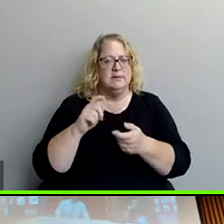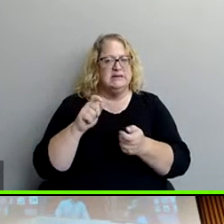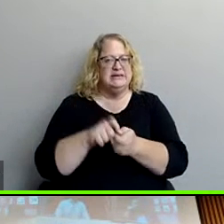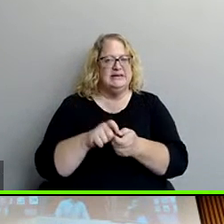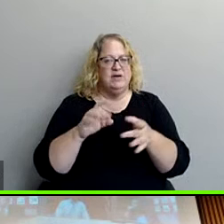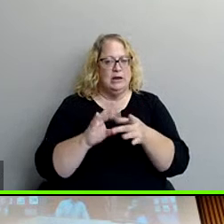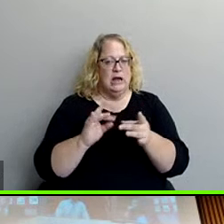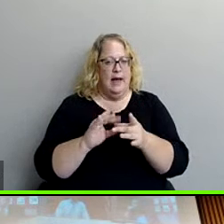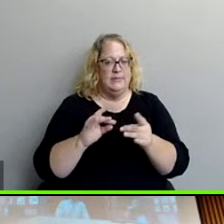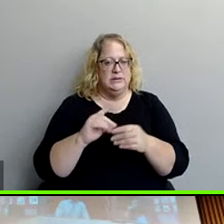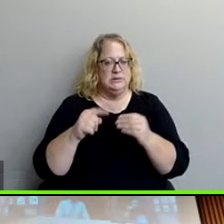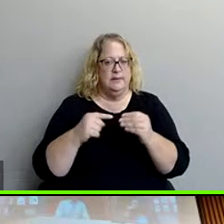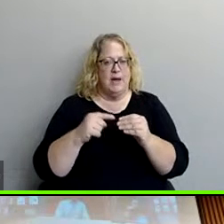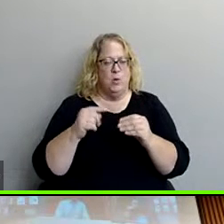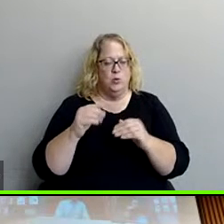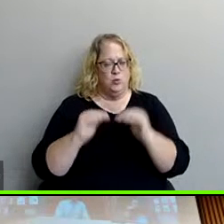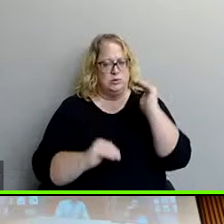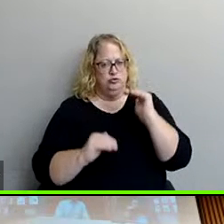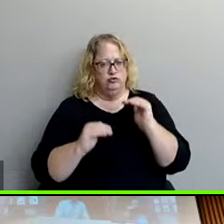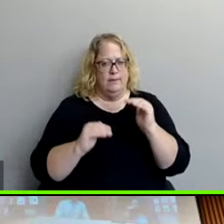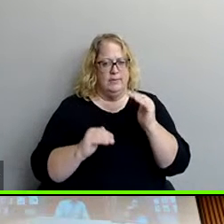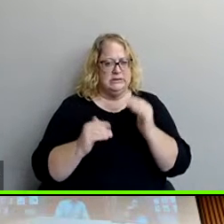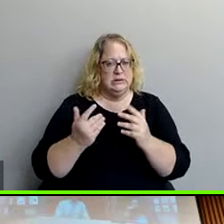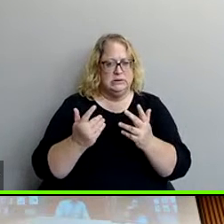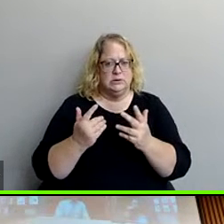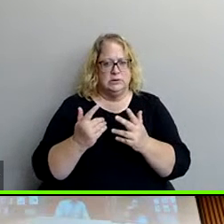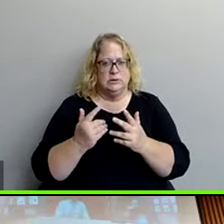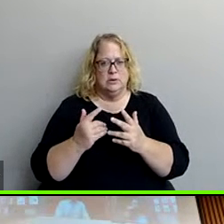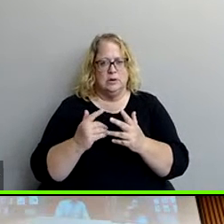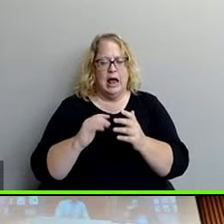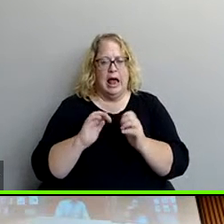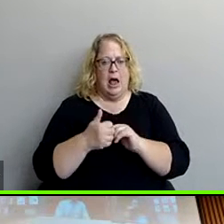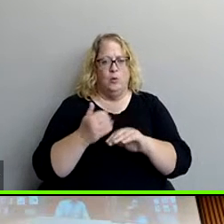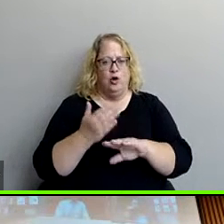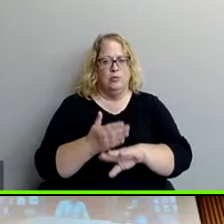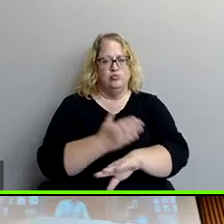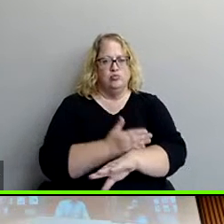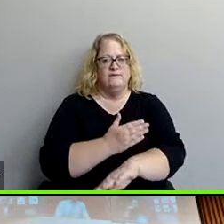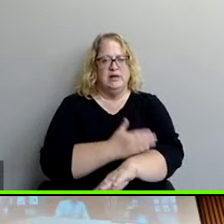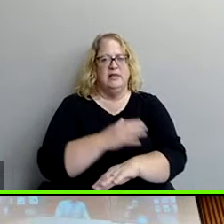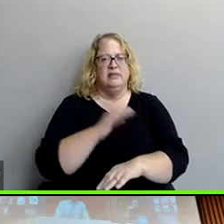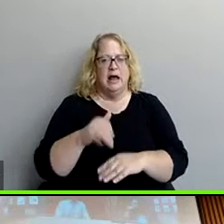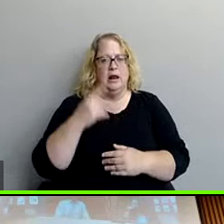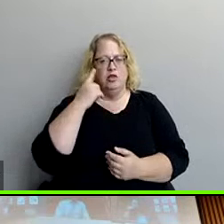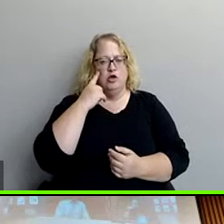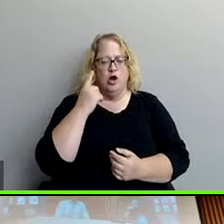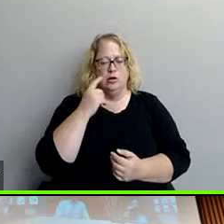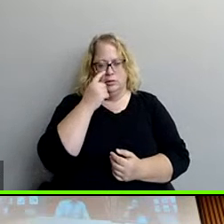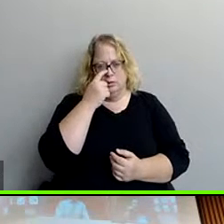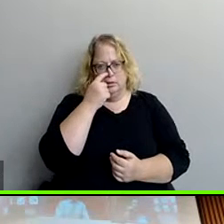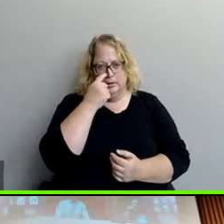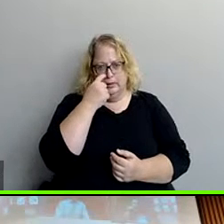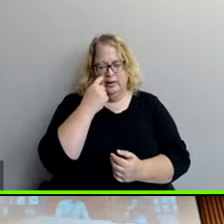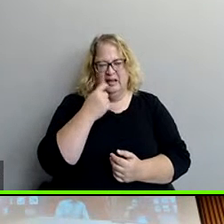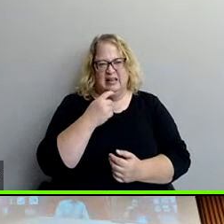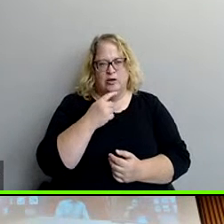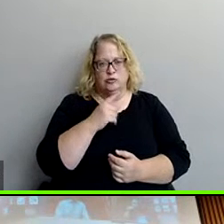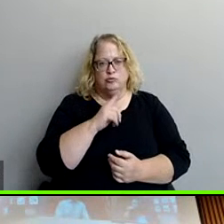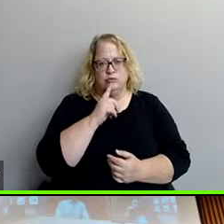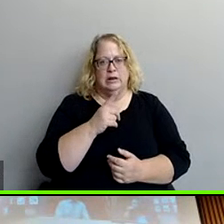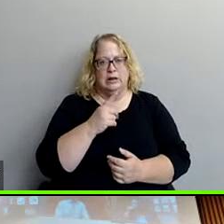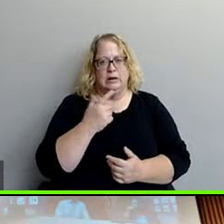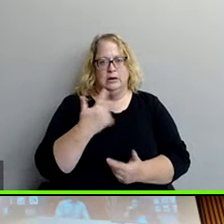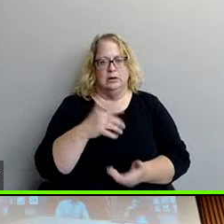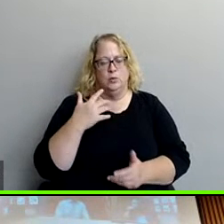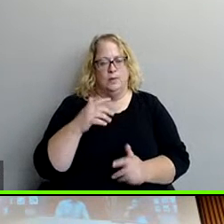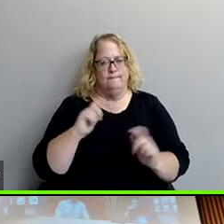specific comments on those discrepancies and what we're doing to work to improve those, because that was some very